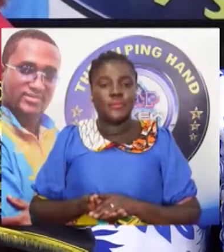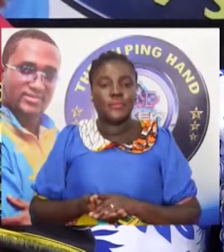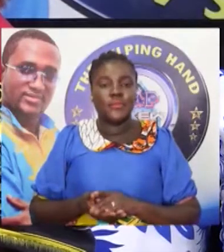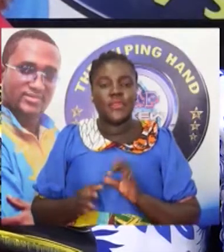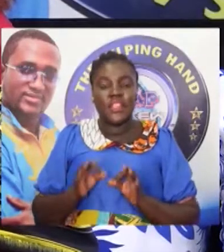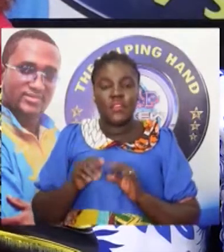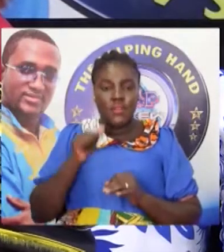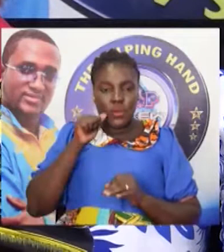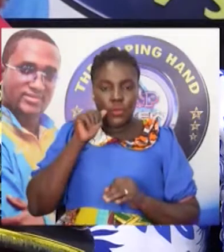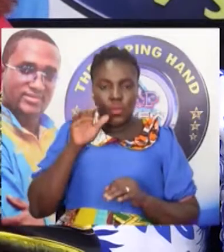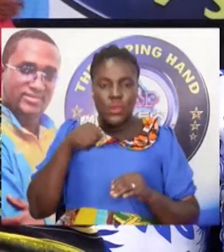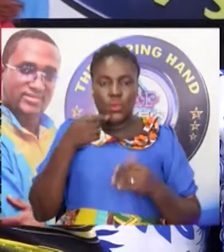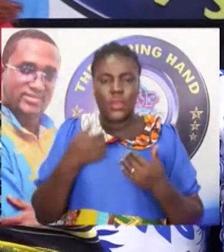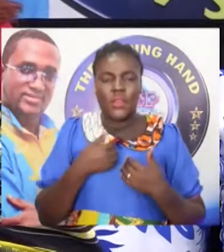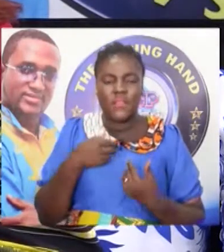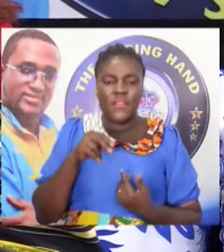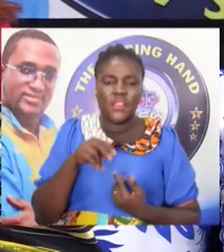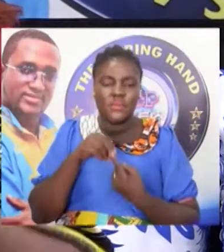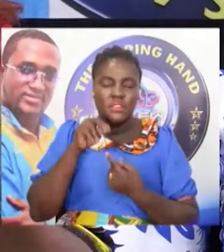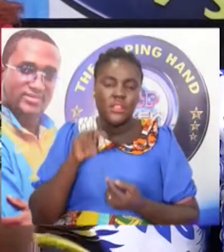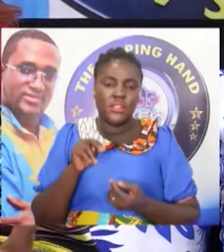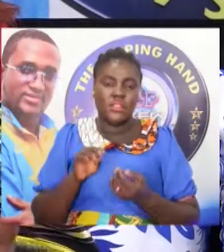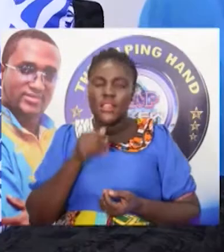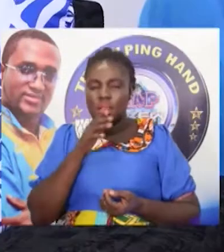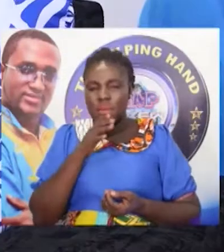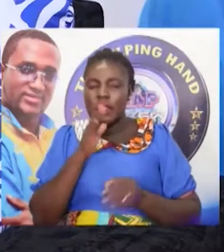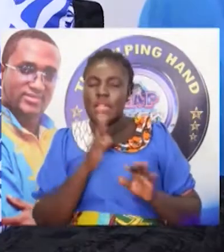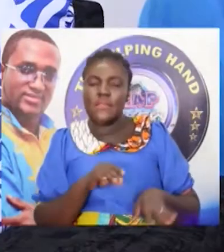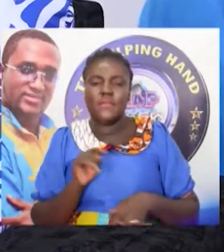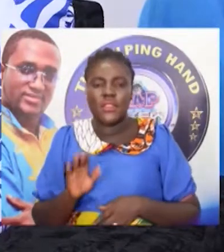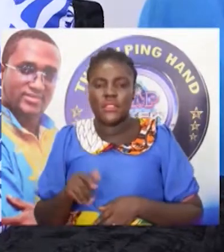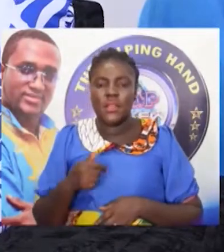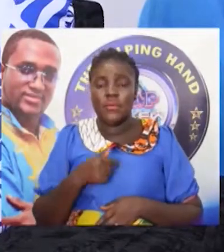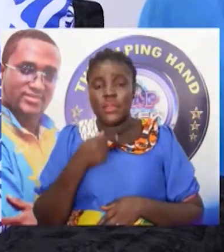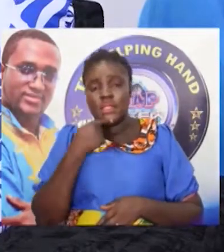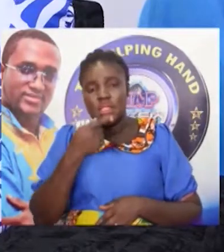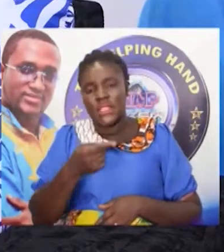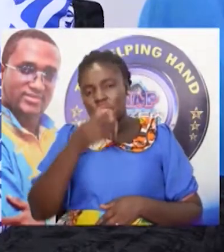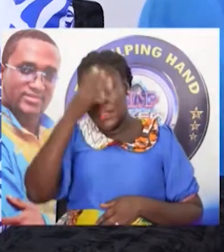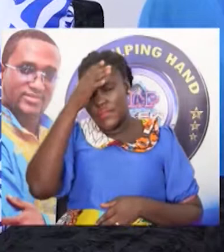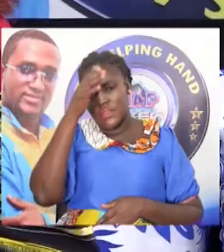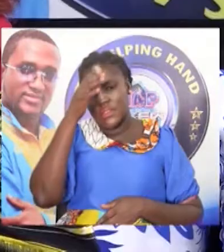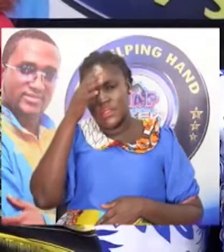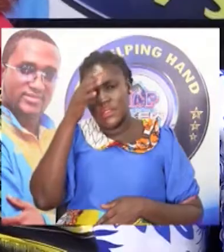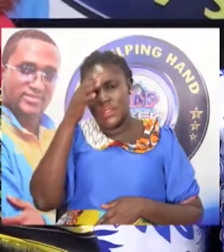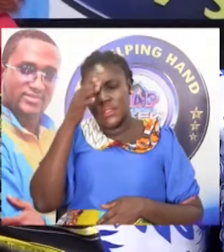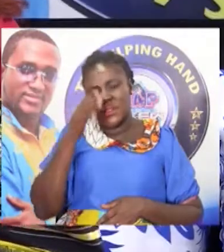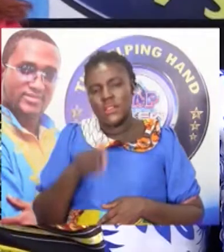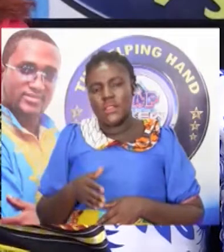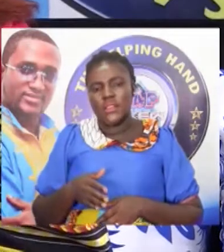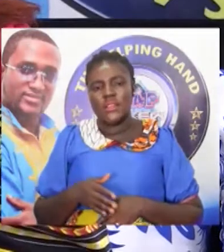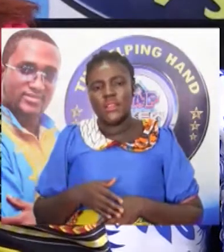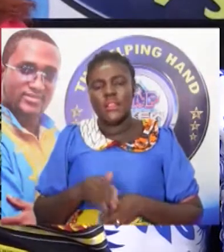say if it's a woman that has a special need child and then the mother abandoned the child, I would tell the father that he shouldn't do